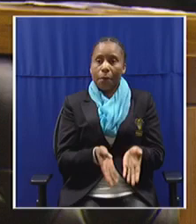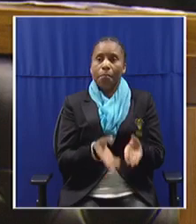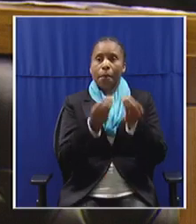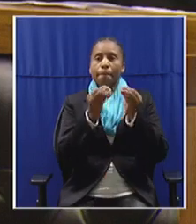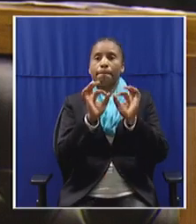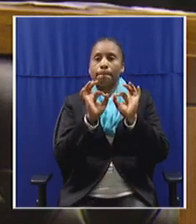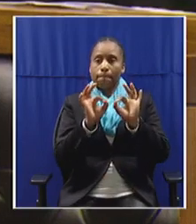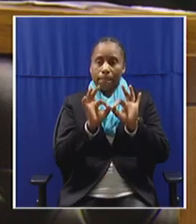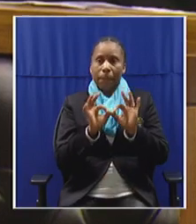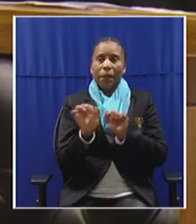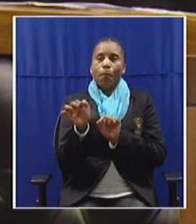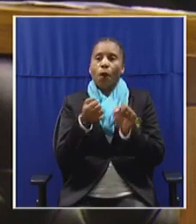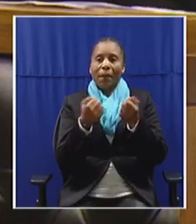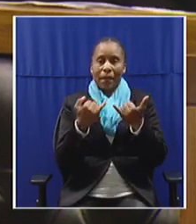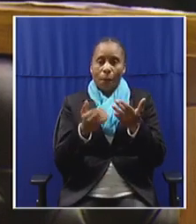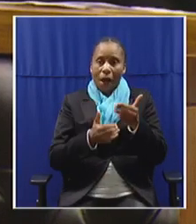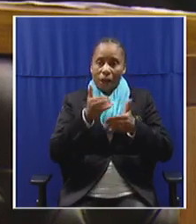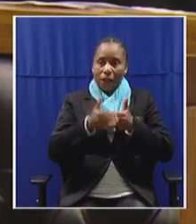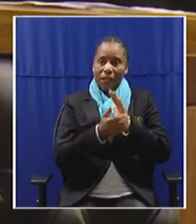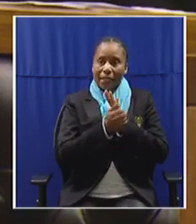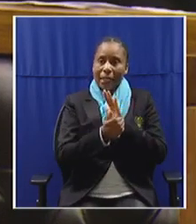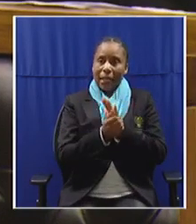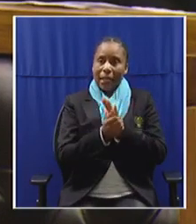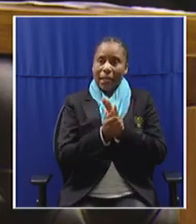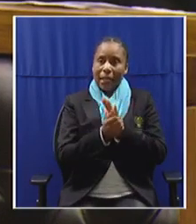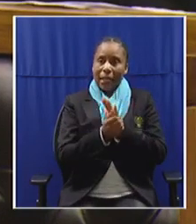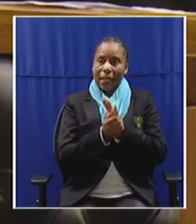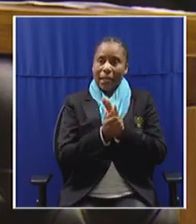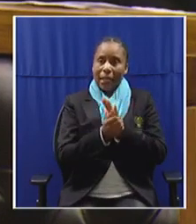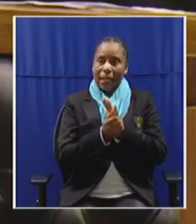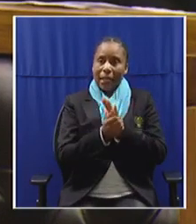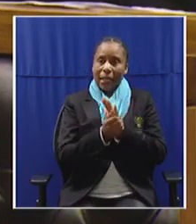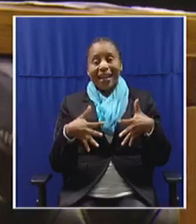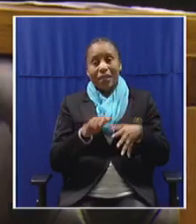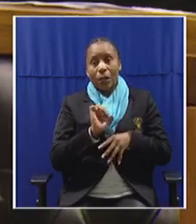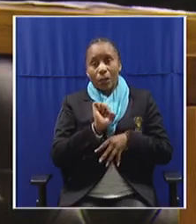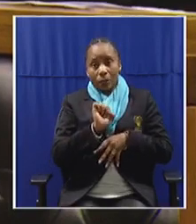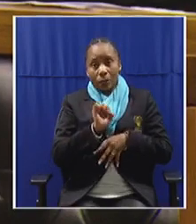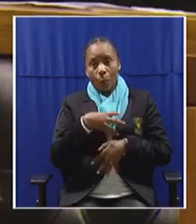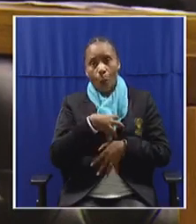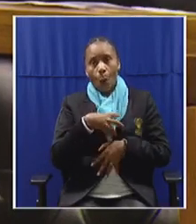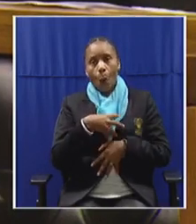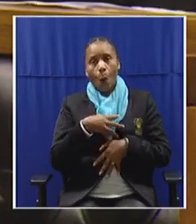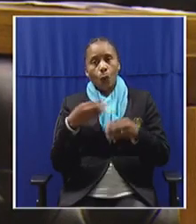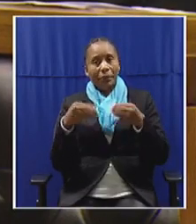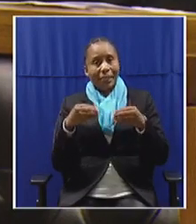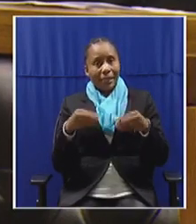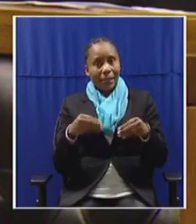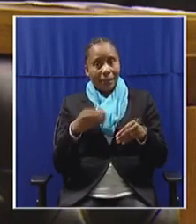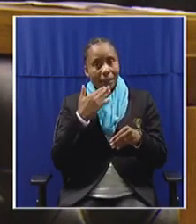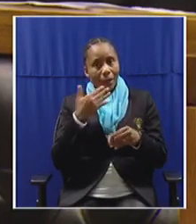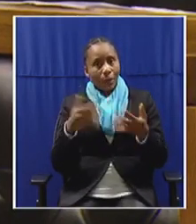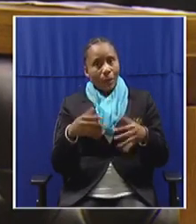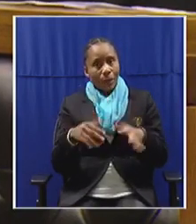of the skill in possession or start his or her own business. Thank you very